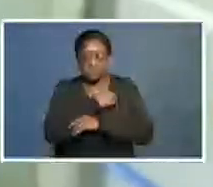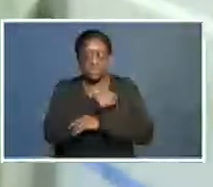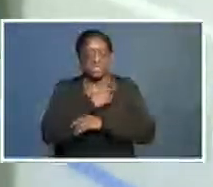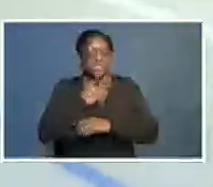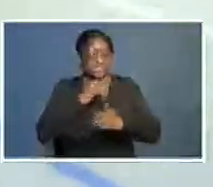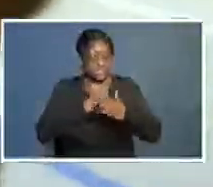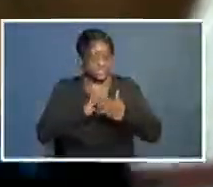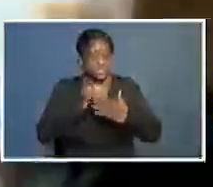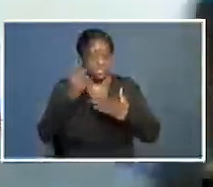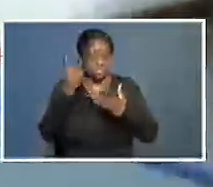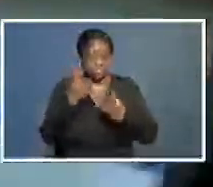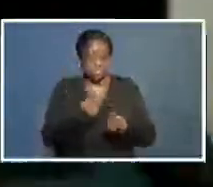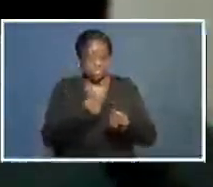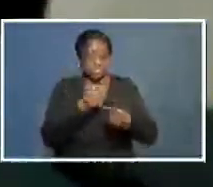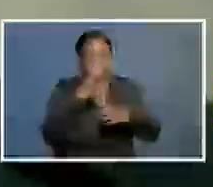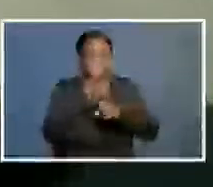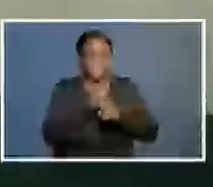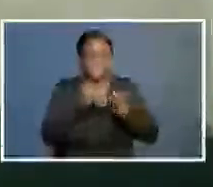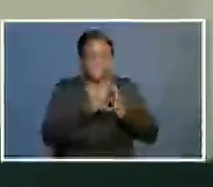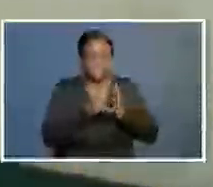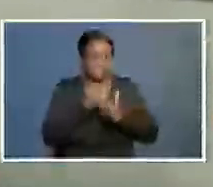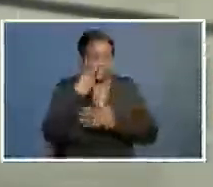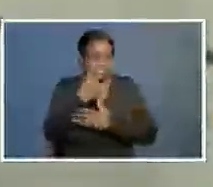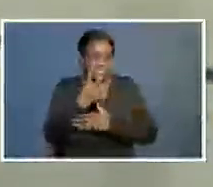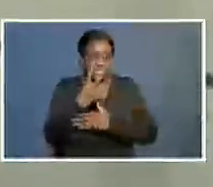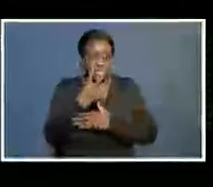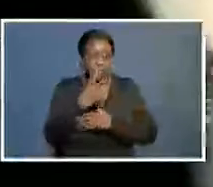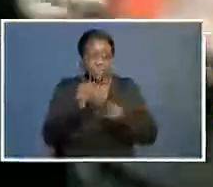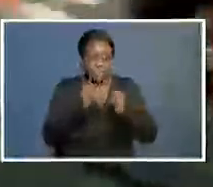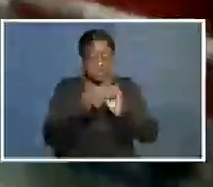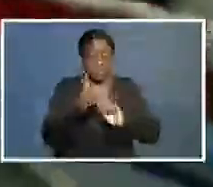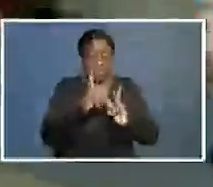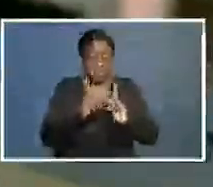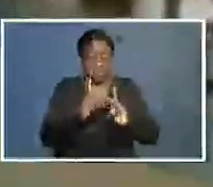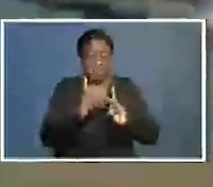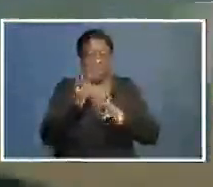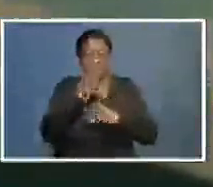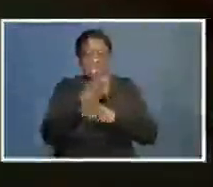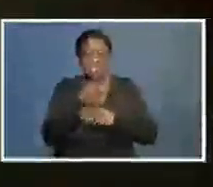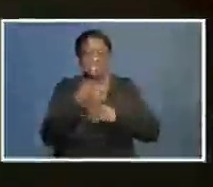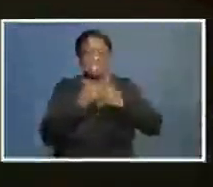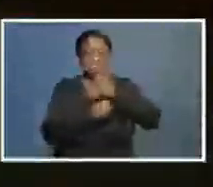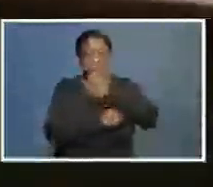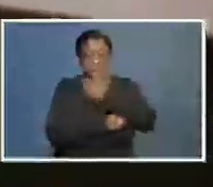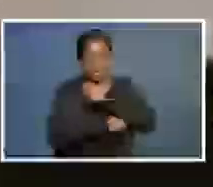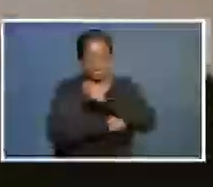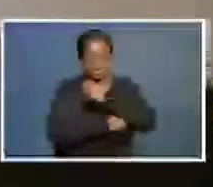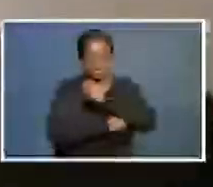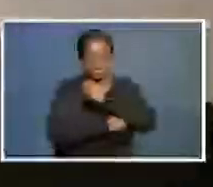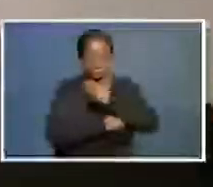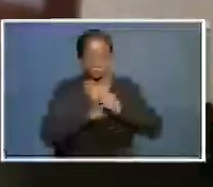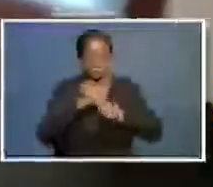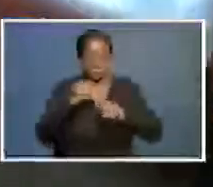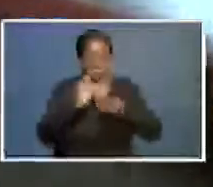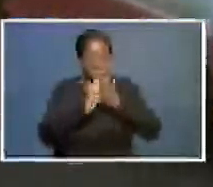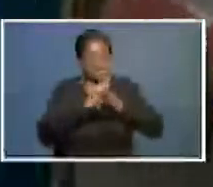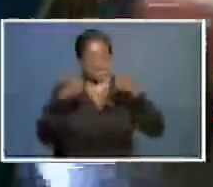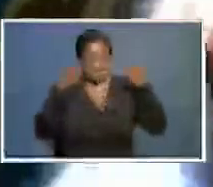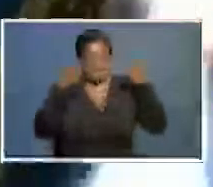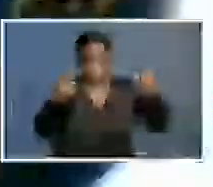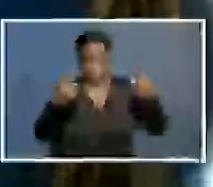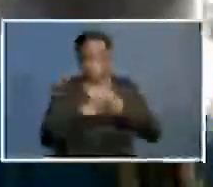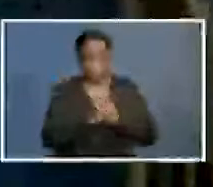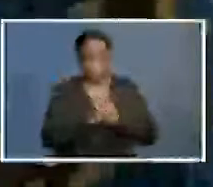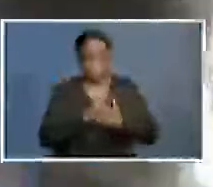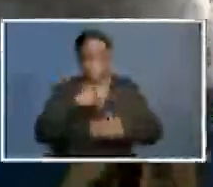and we seeing good turnout. We just want the Bahamian people to keep supporting it and make sure it'll be a success. Our plan actually